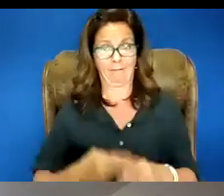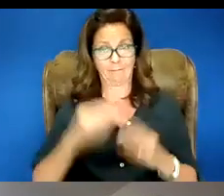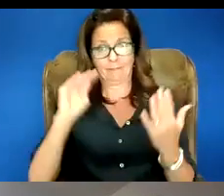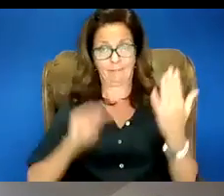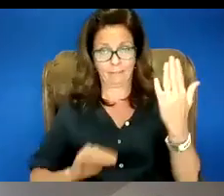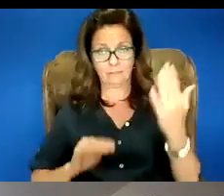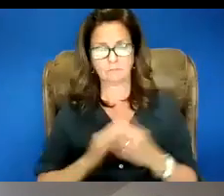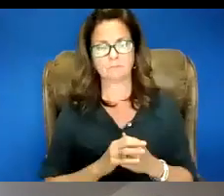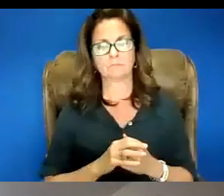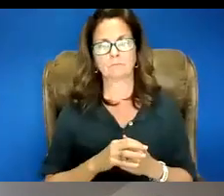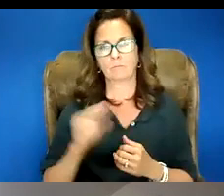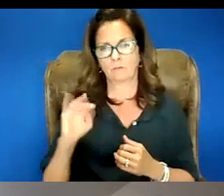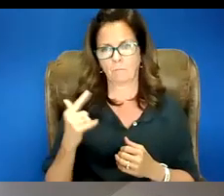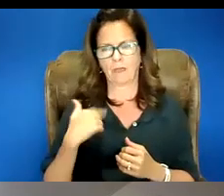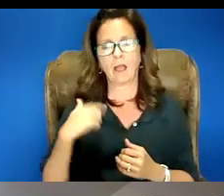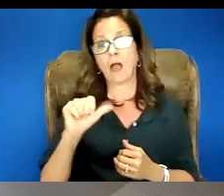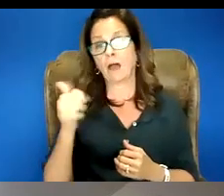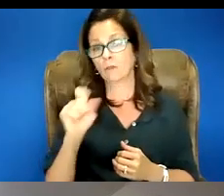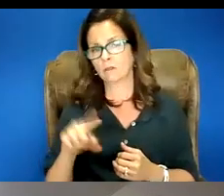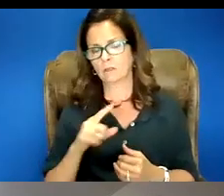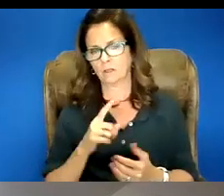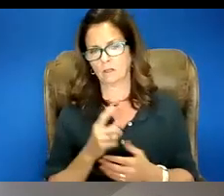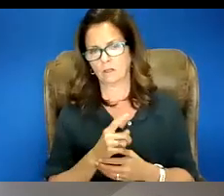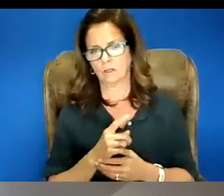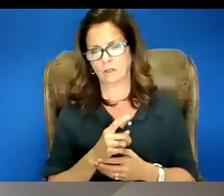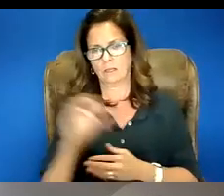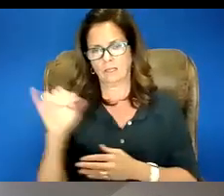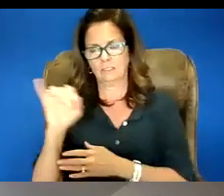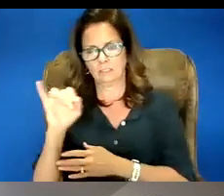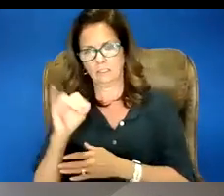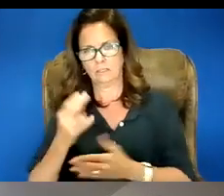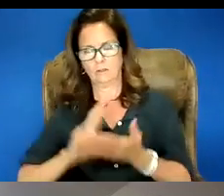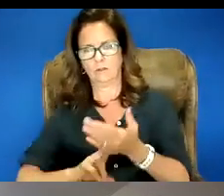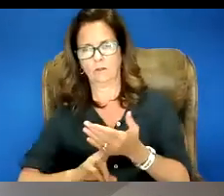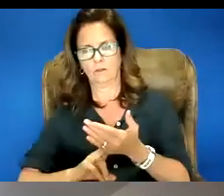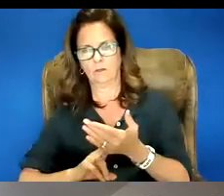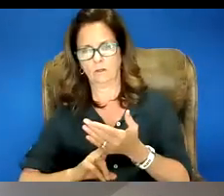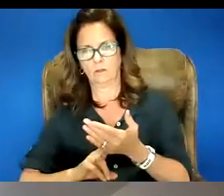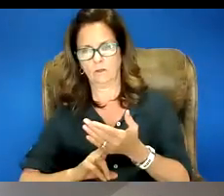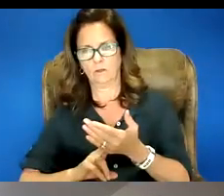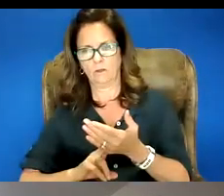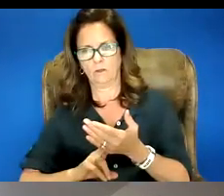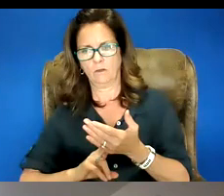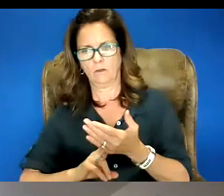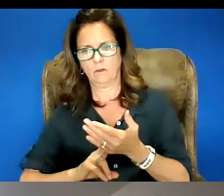Another question, at what point do you determine our insurance enrollment? I didn't see that on the application.